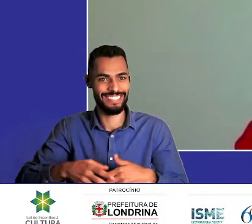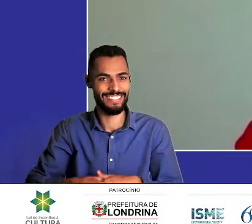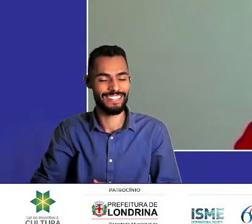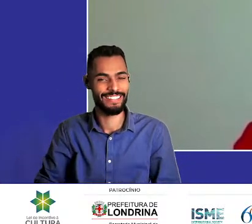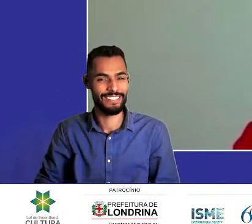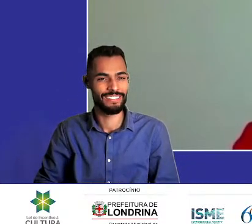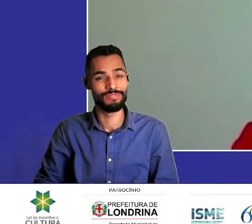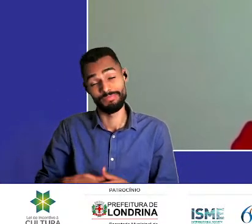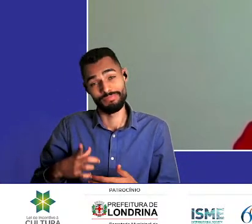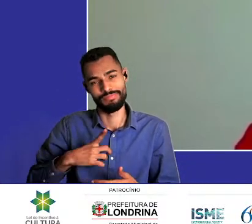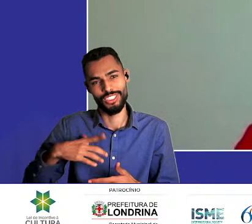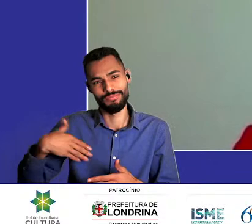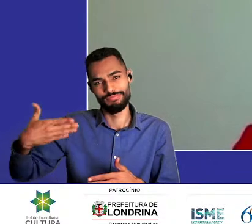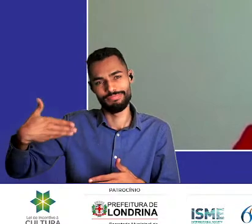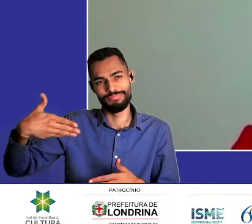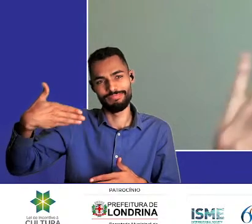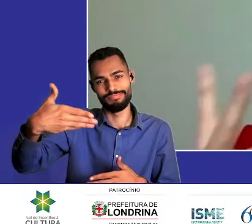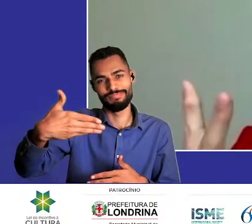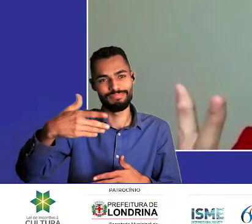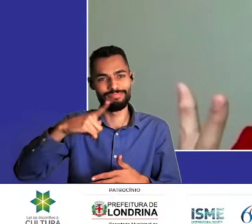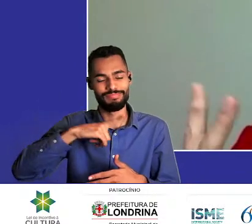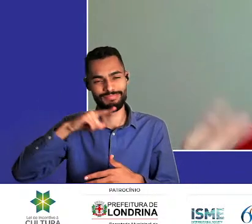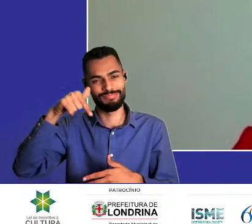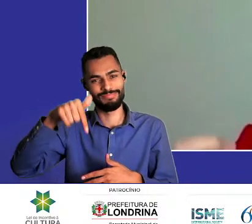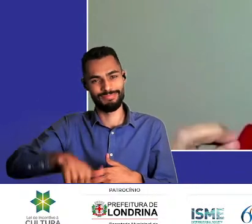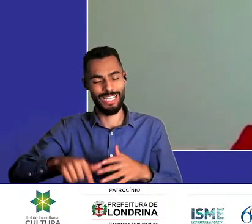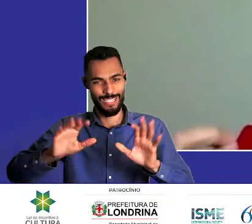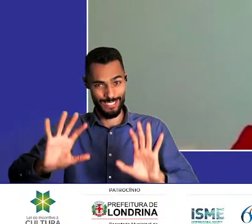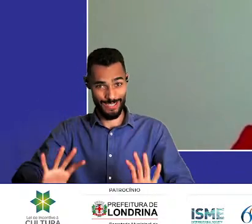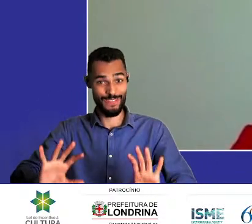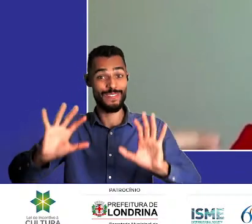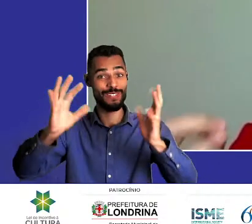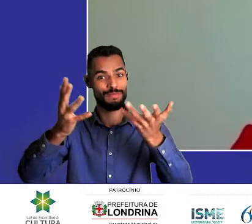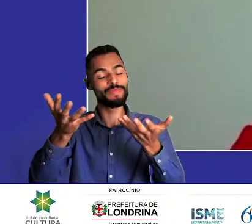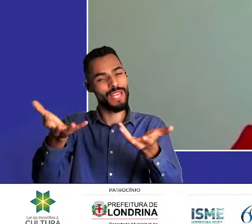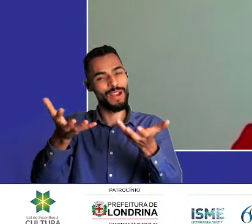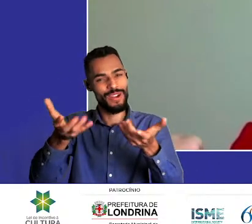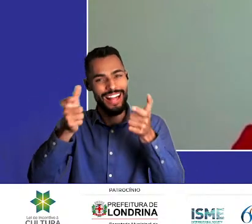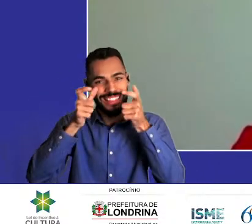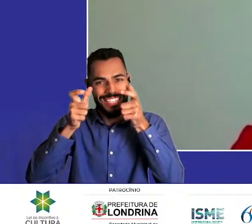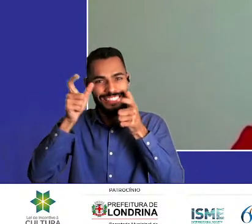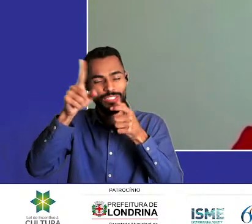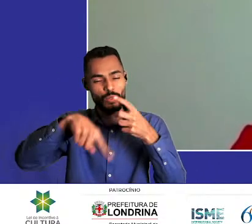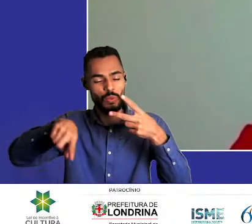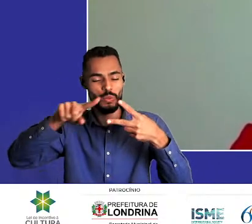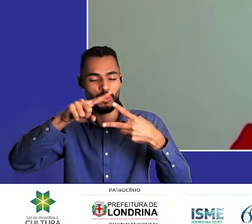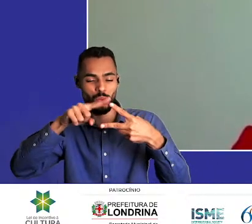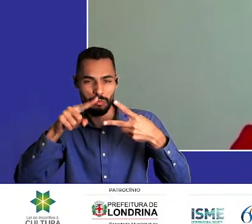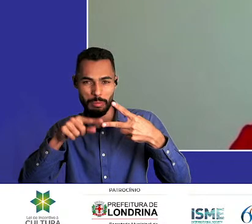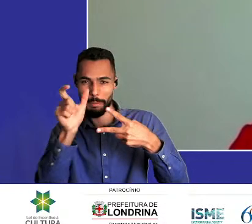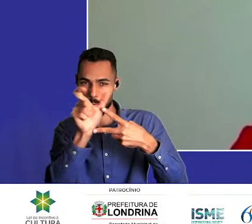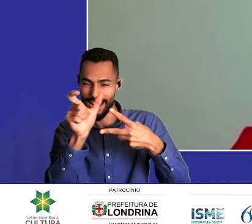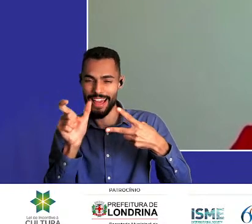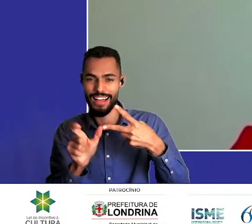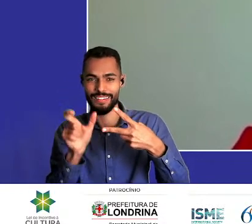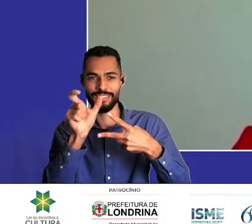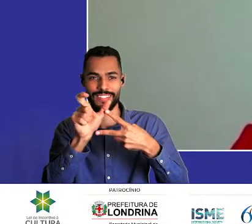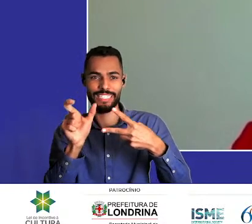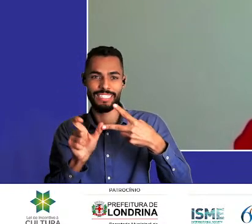And I would like to highlight two words that are core foundations of this